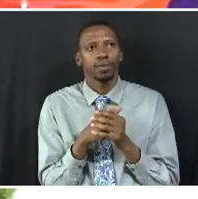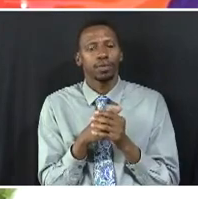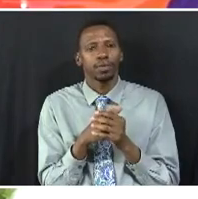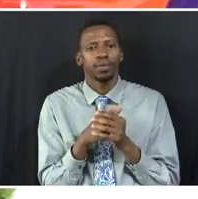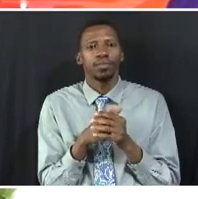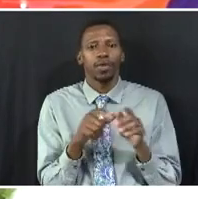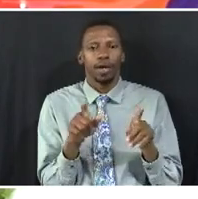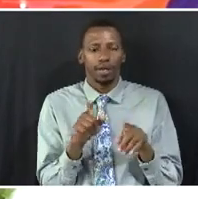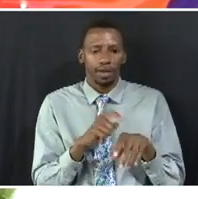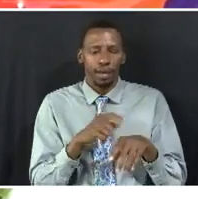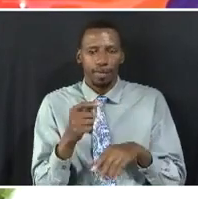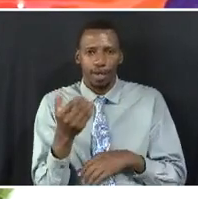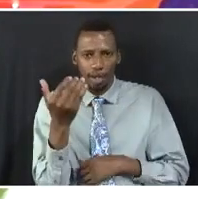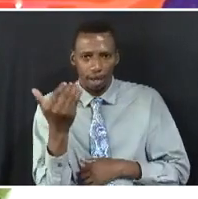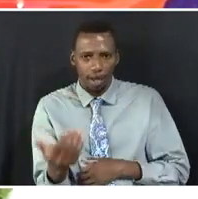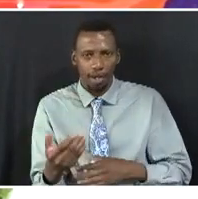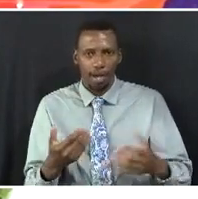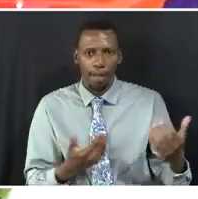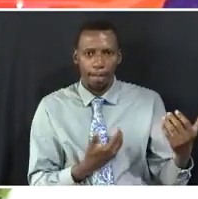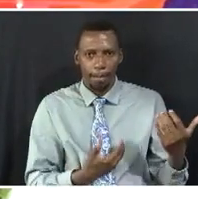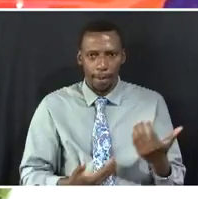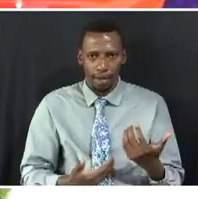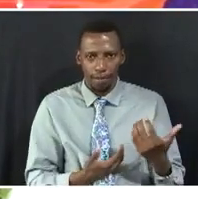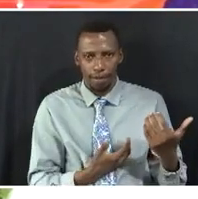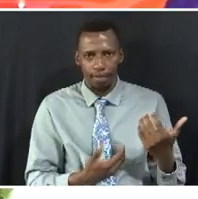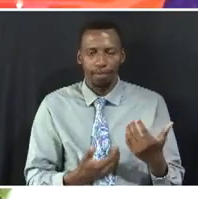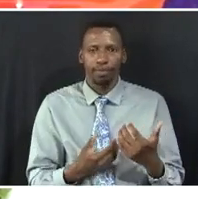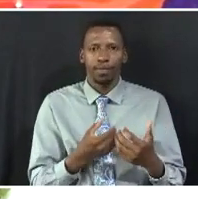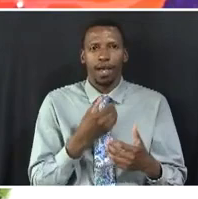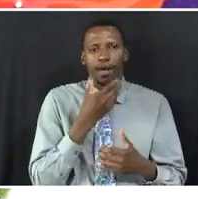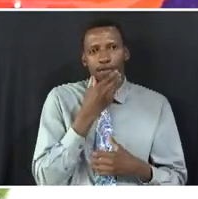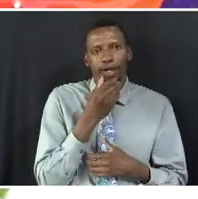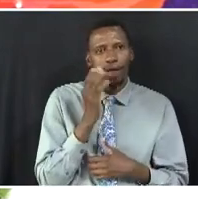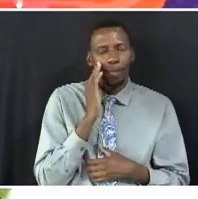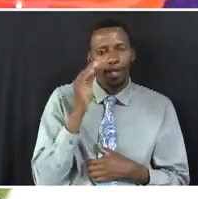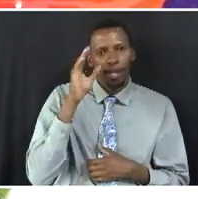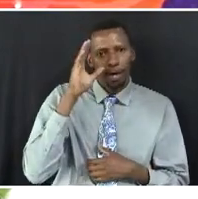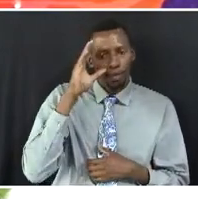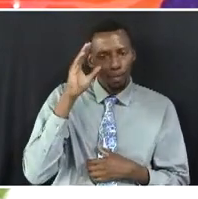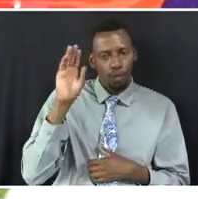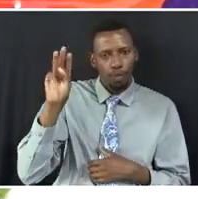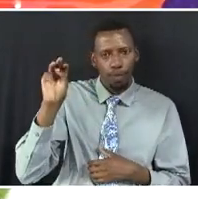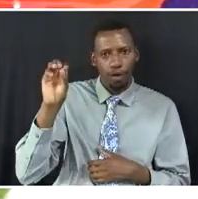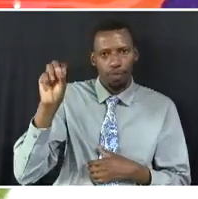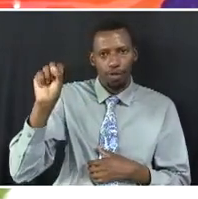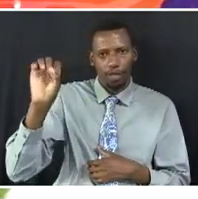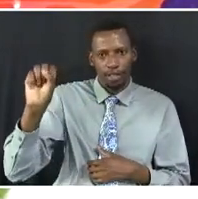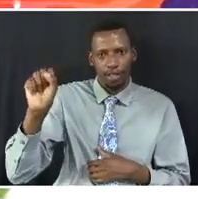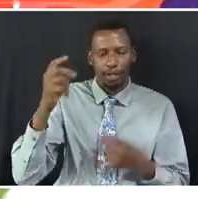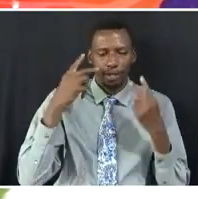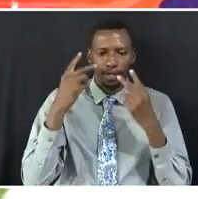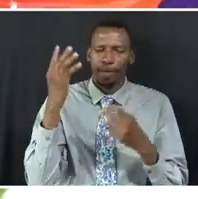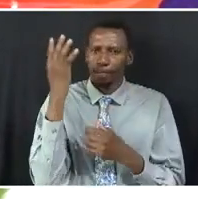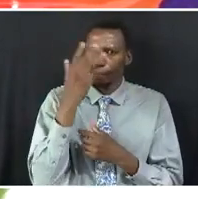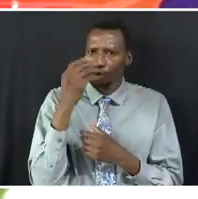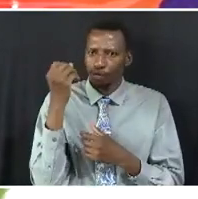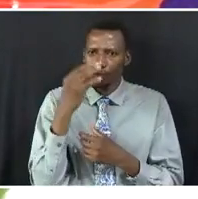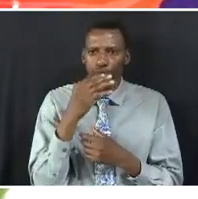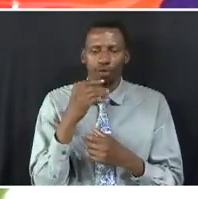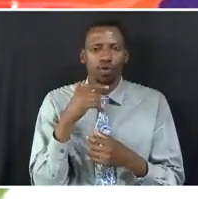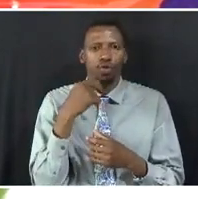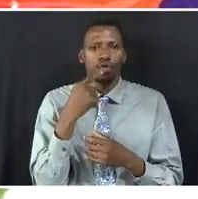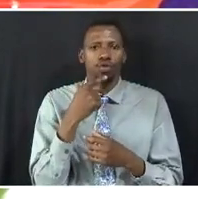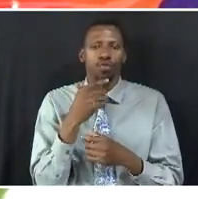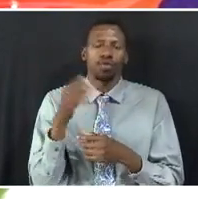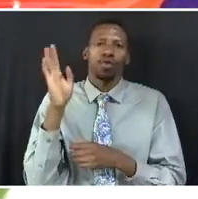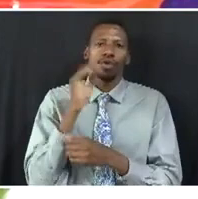As a little baby, the parents of Moses saw him very beautiful and one that is beloved